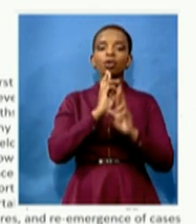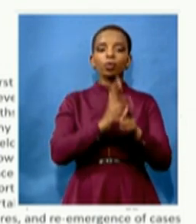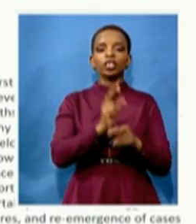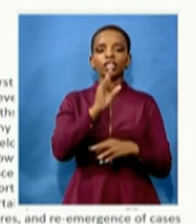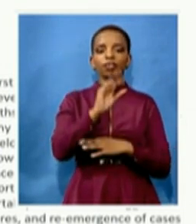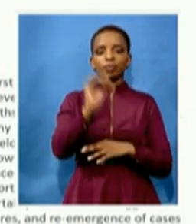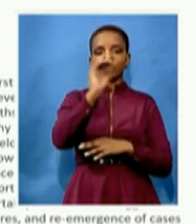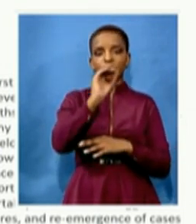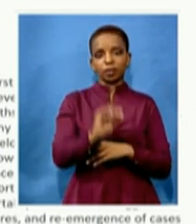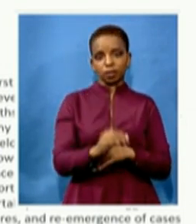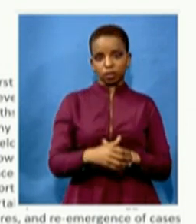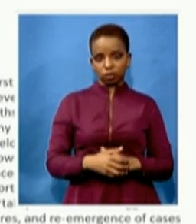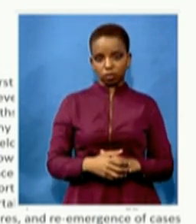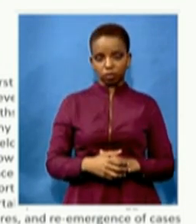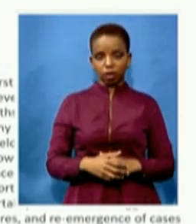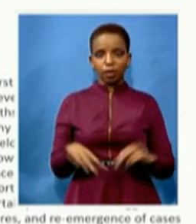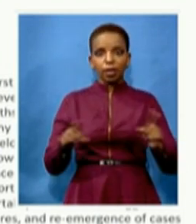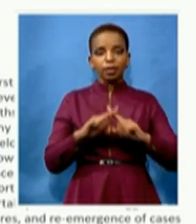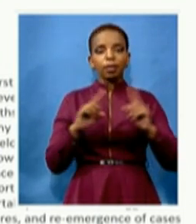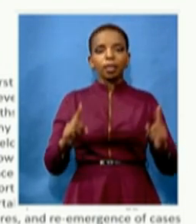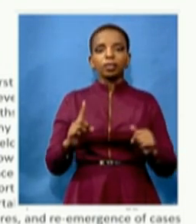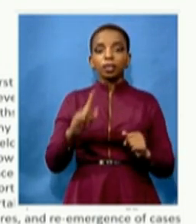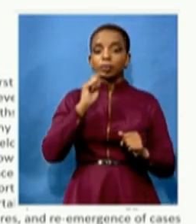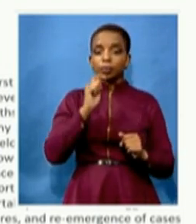potential re-emergence of cases when